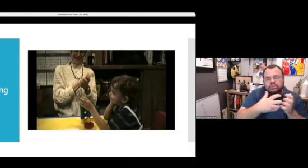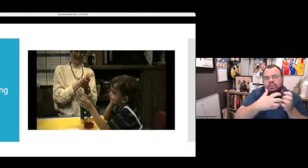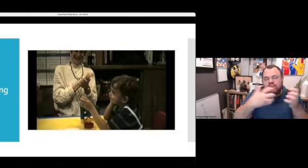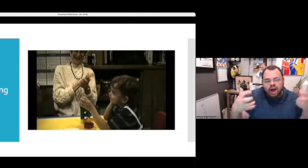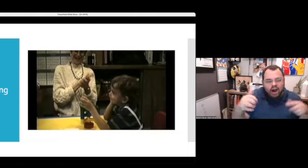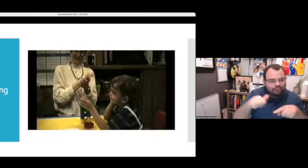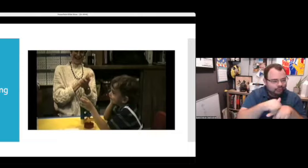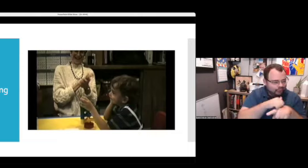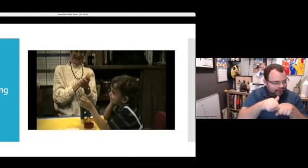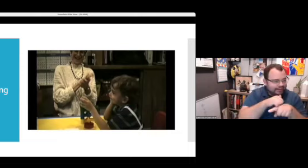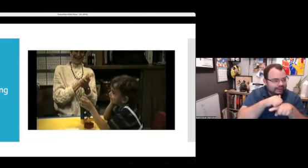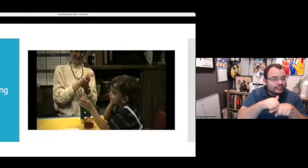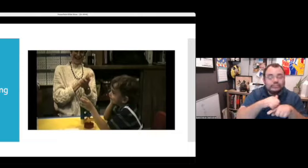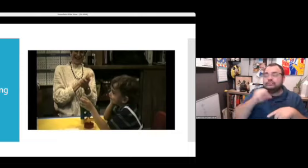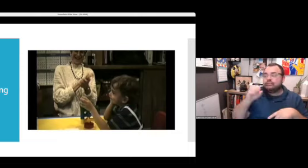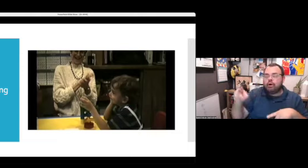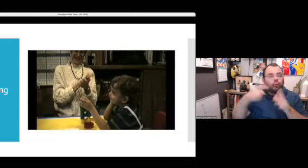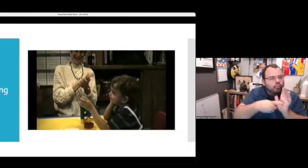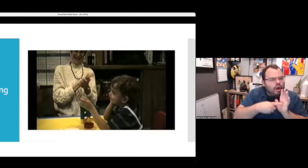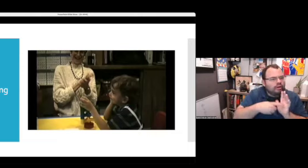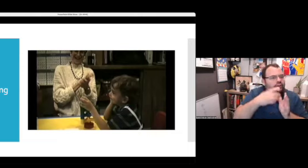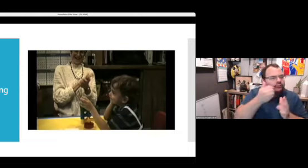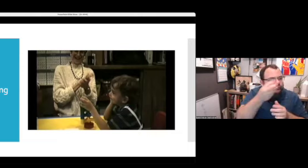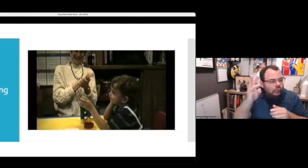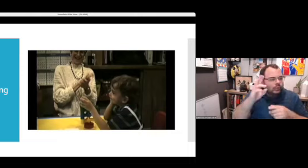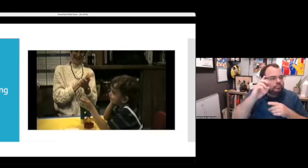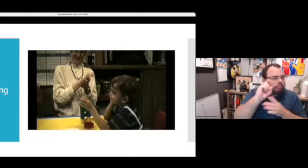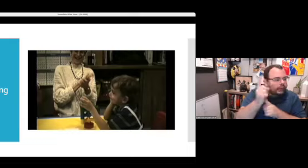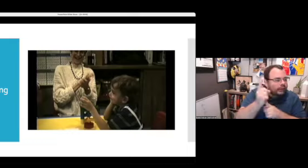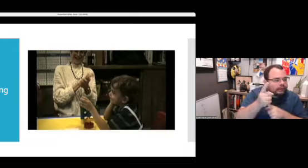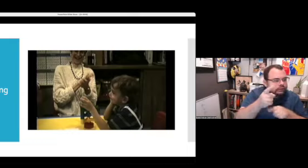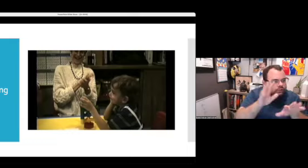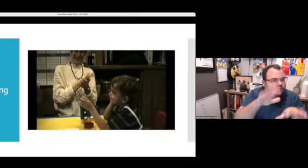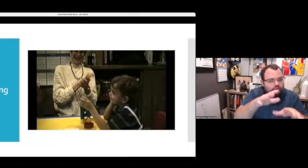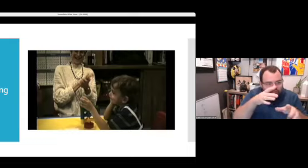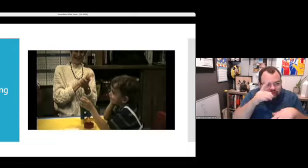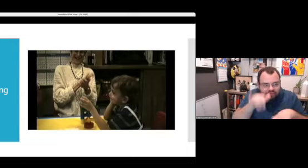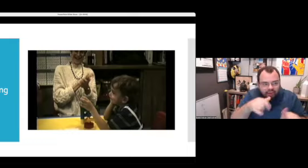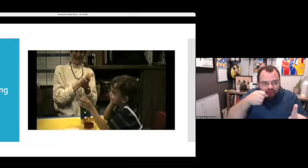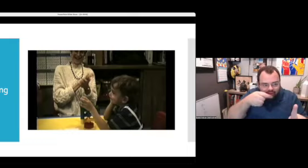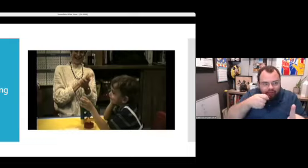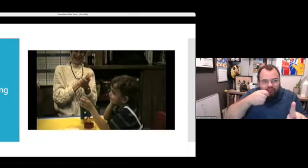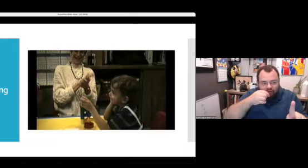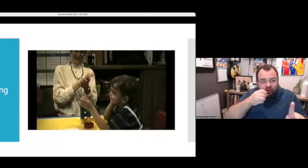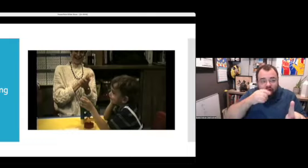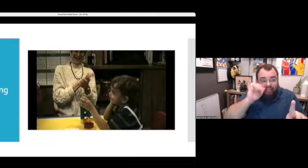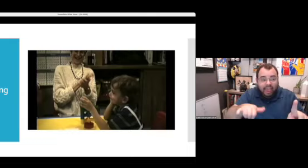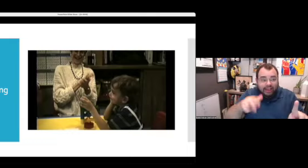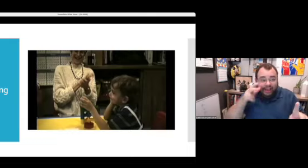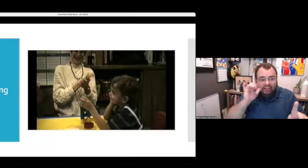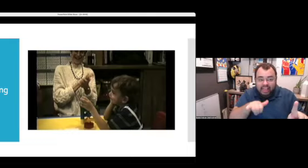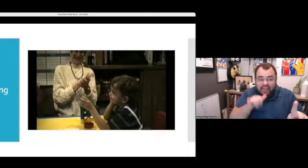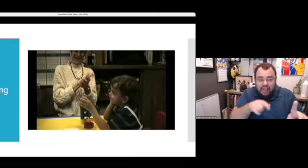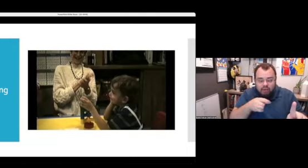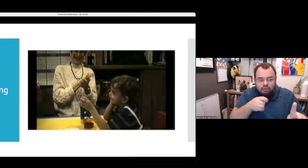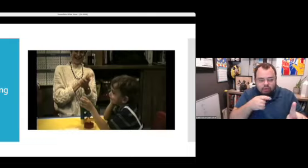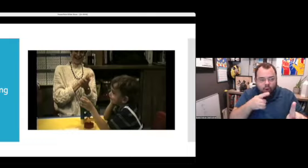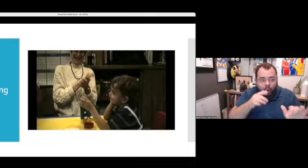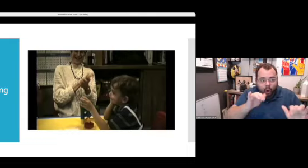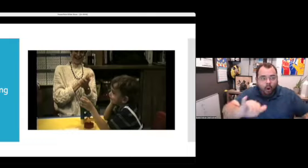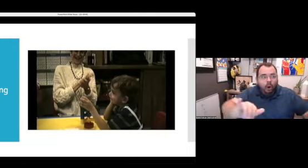know anything. So it required a lot of training. It required uh, taking a few minutes to understand that